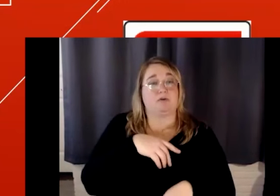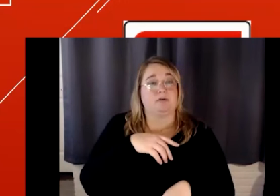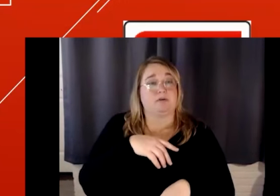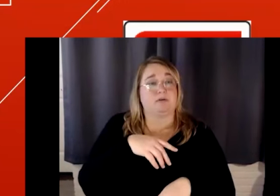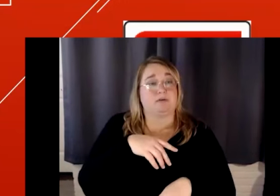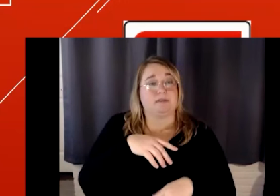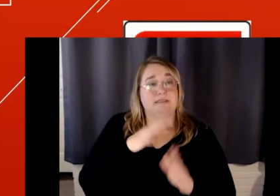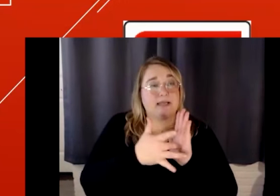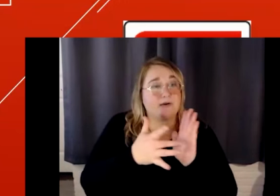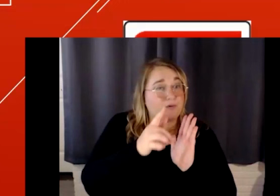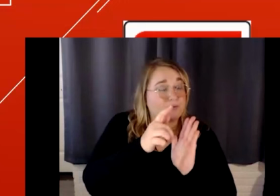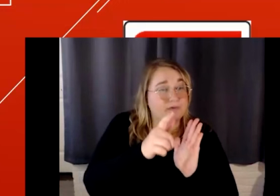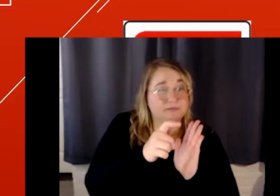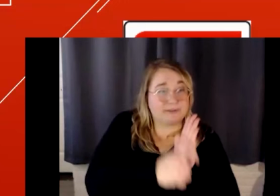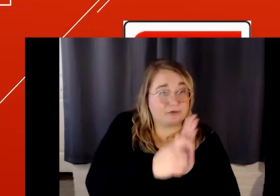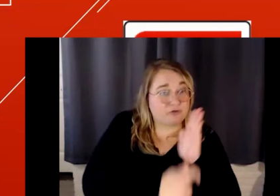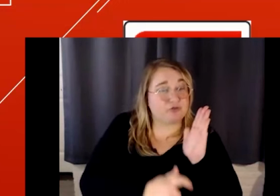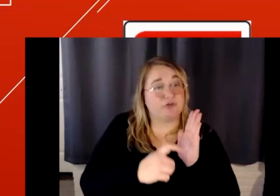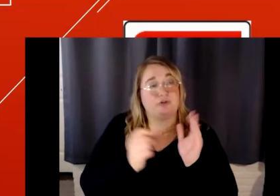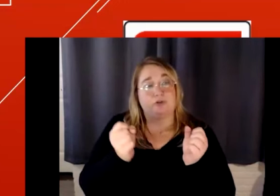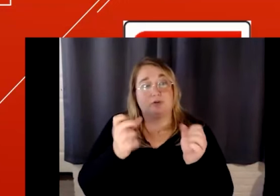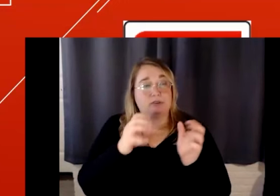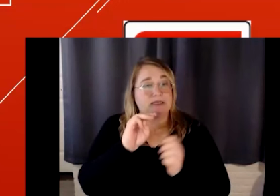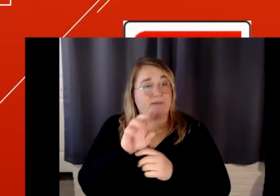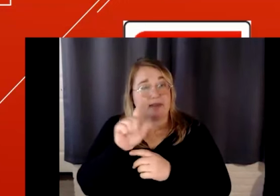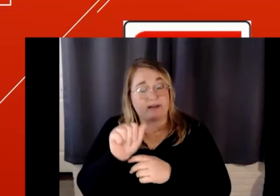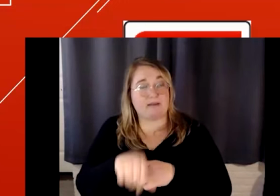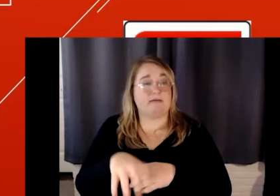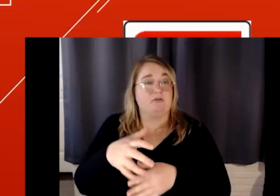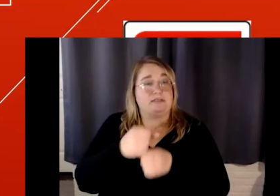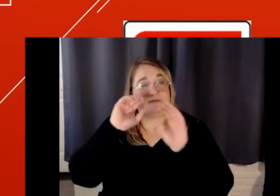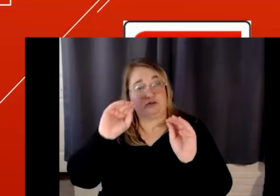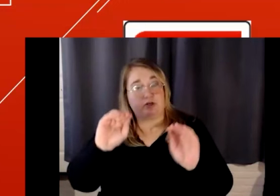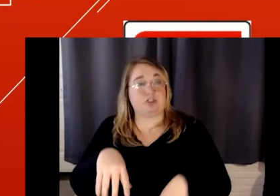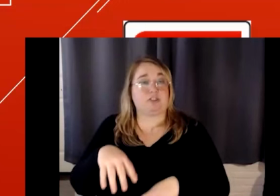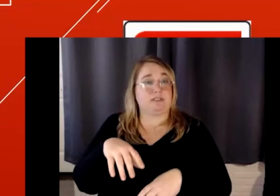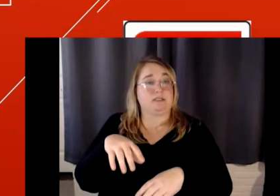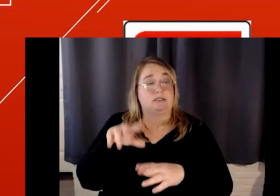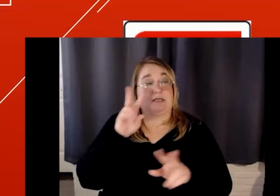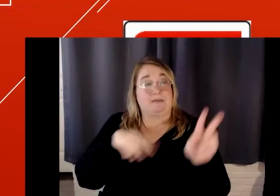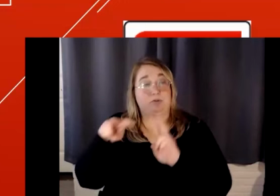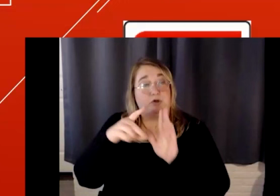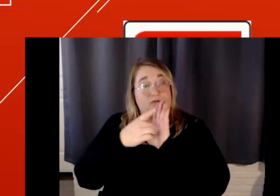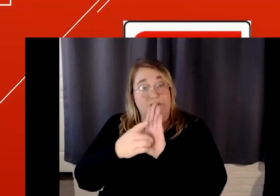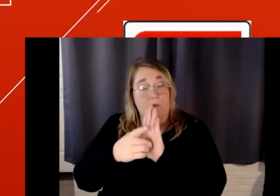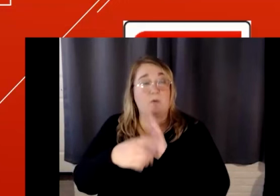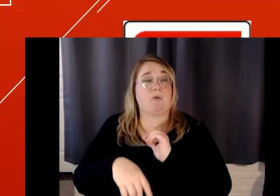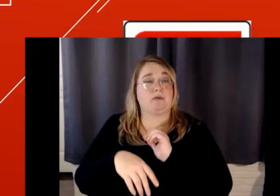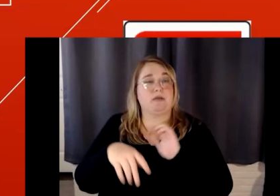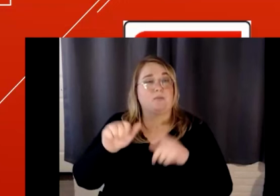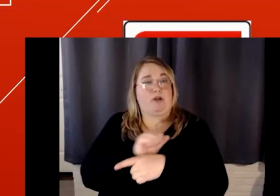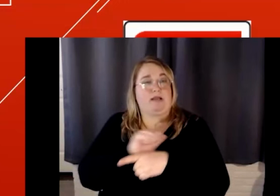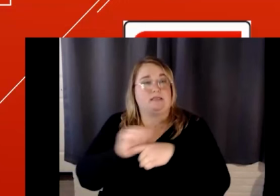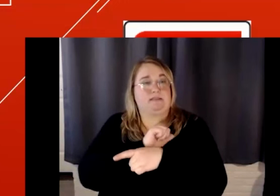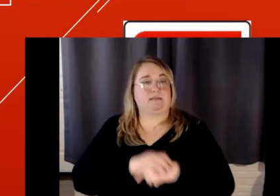multimedia, receive instruction, observe, demo, practice. And the arrows are doing a circular fashion. Now,